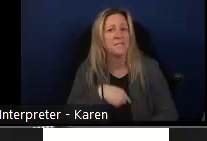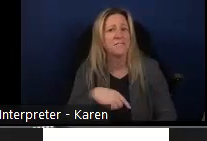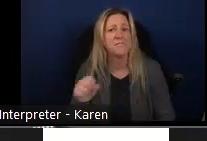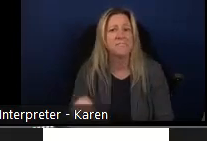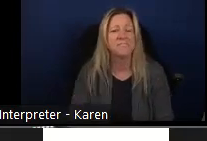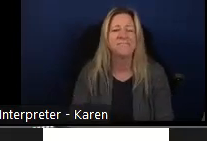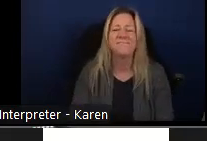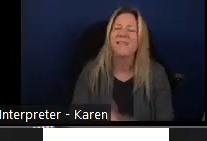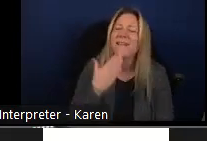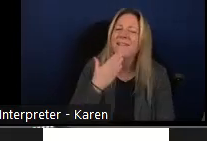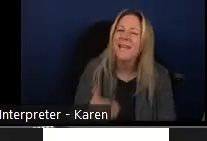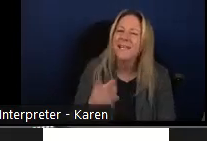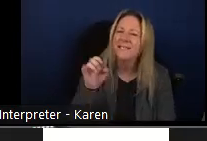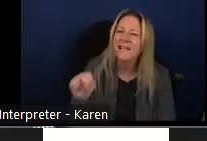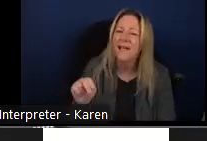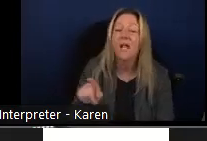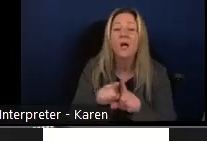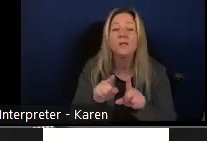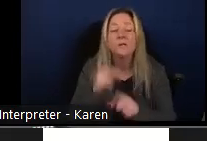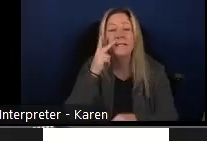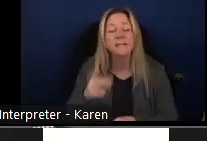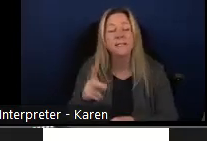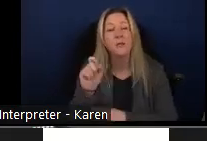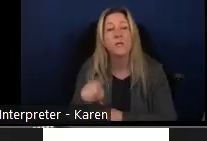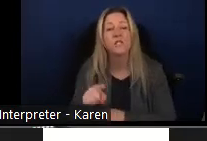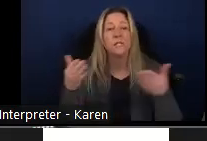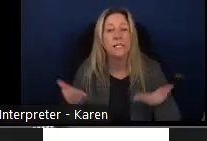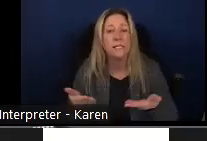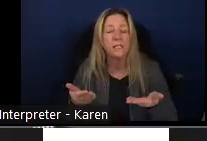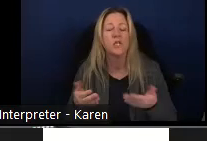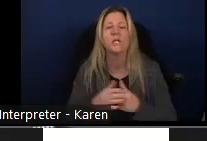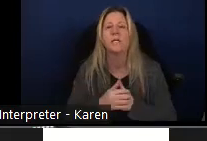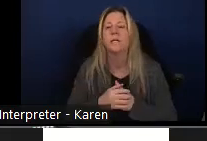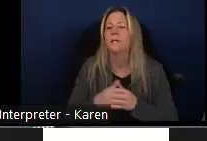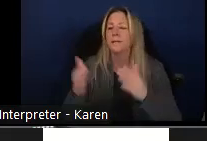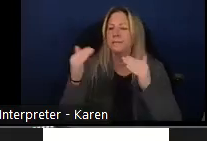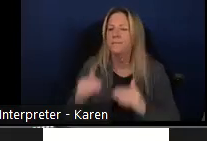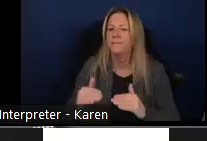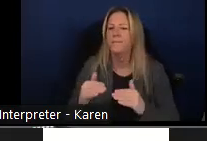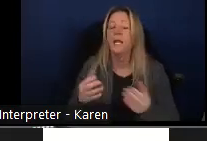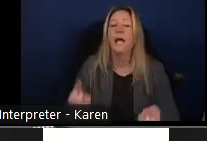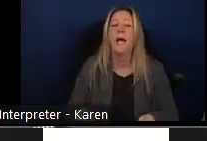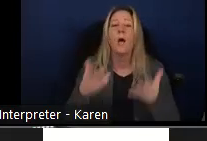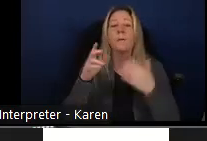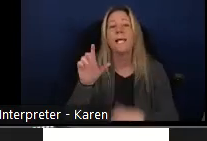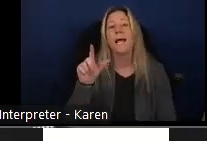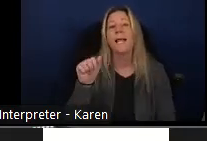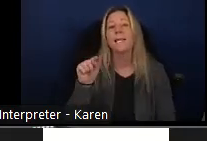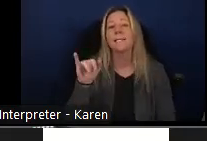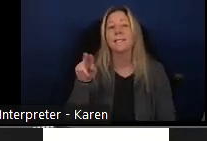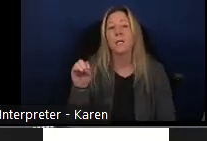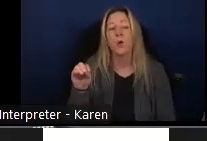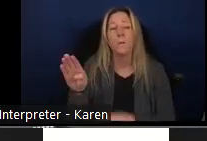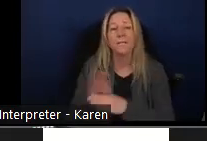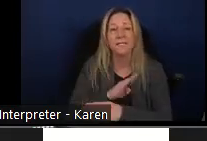Thanks, Dan. I also see a question here wanting to know how many Latino businesses have received